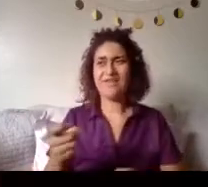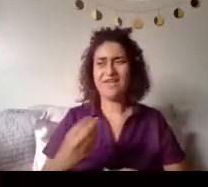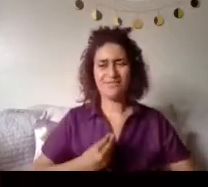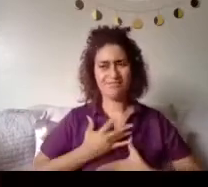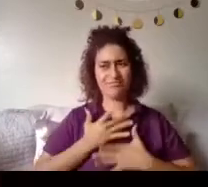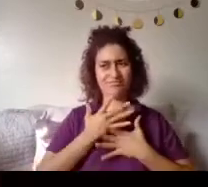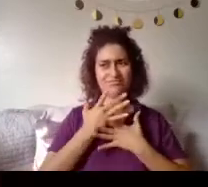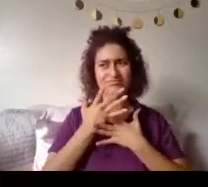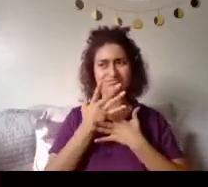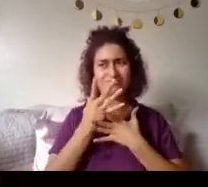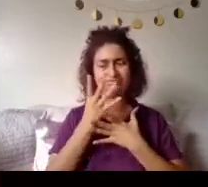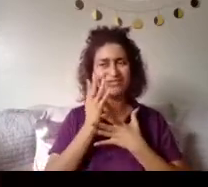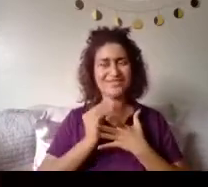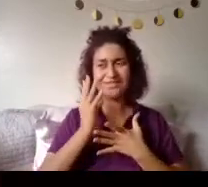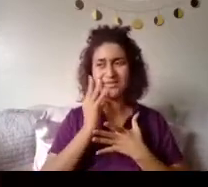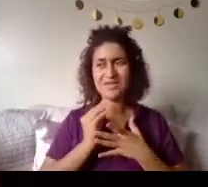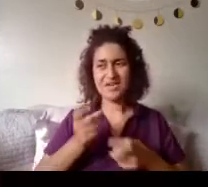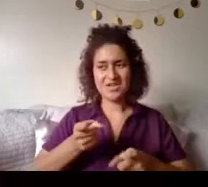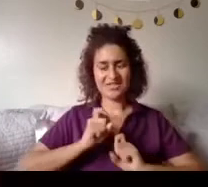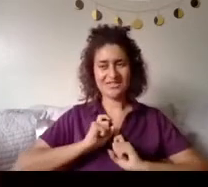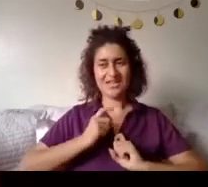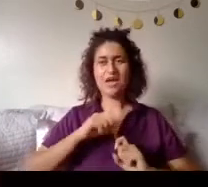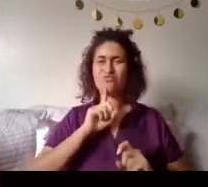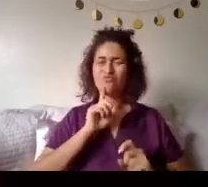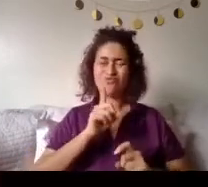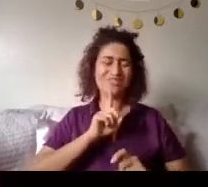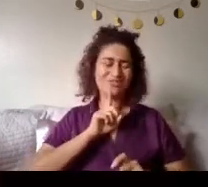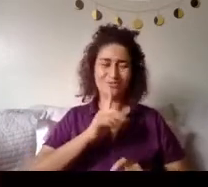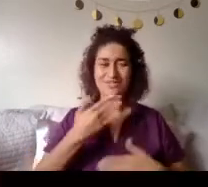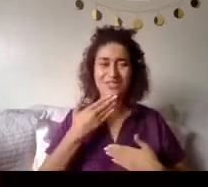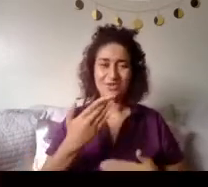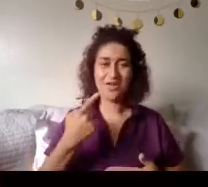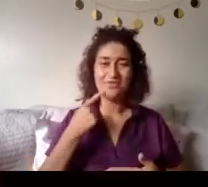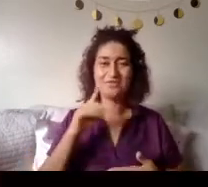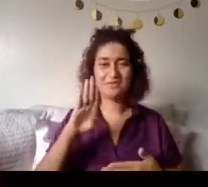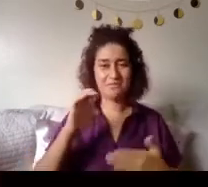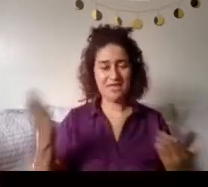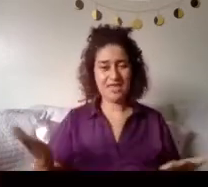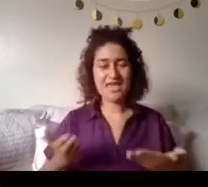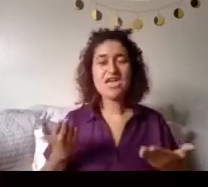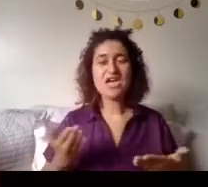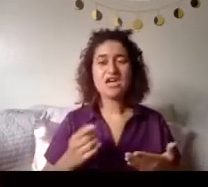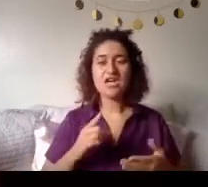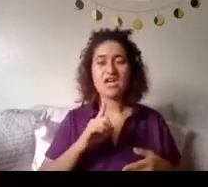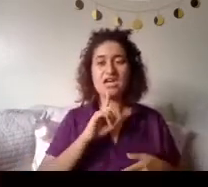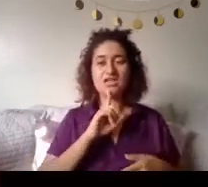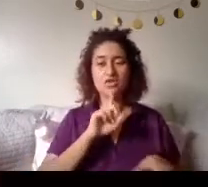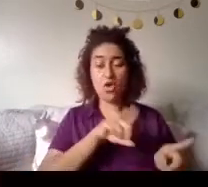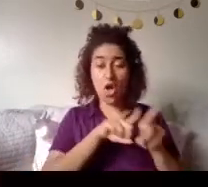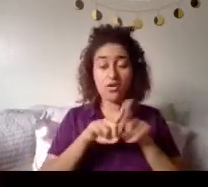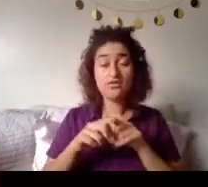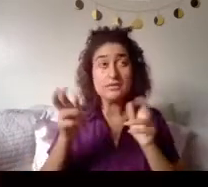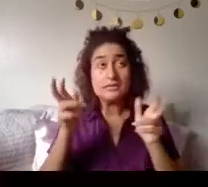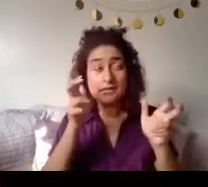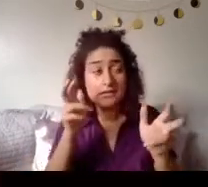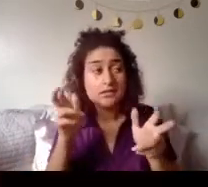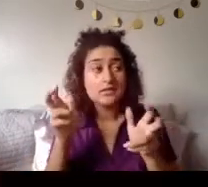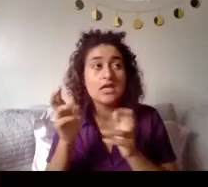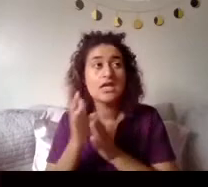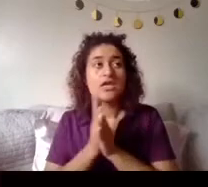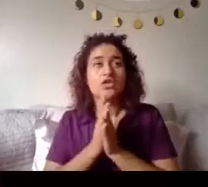present. Mm. I'm really, really grateful to be here and to just also listen